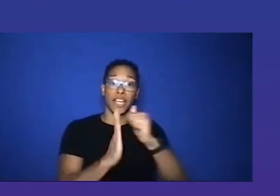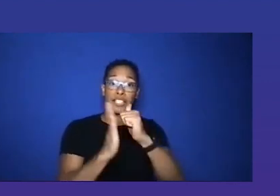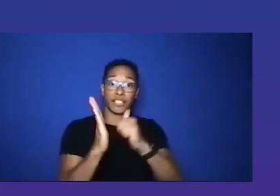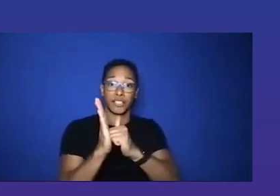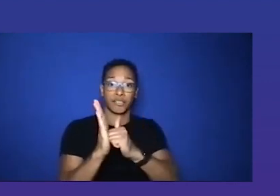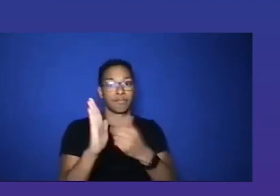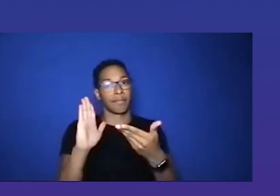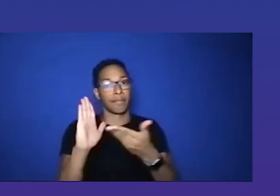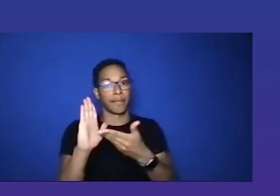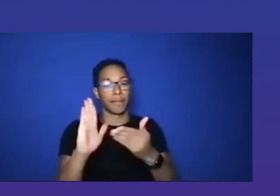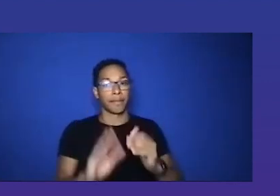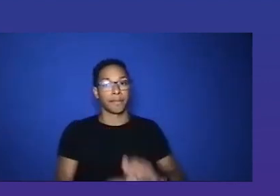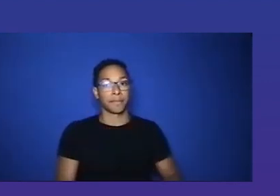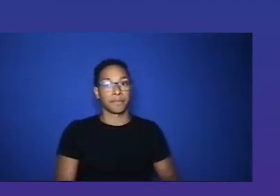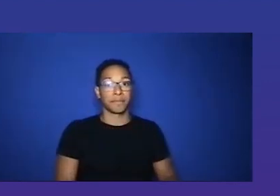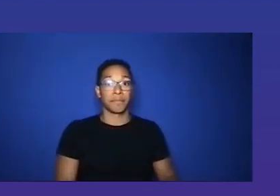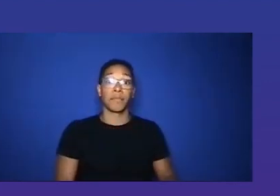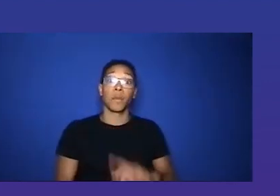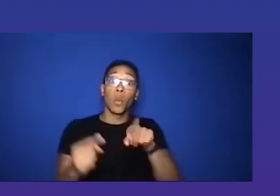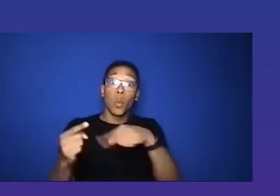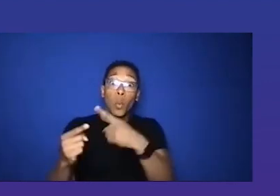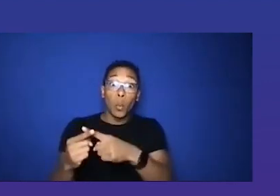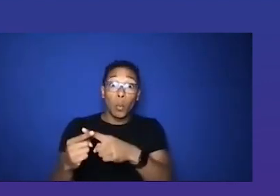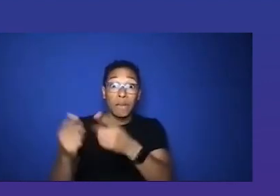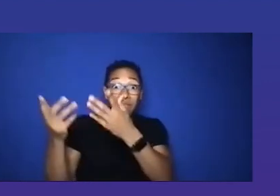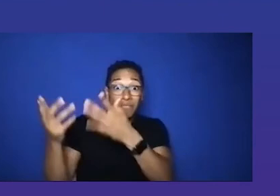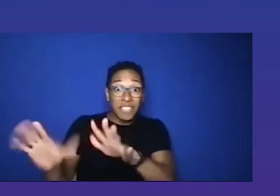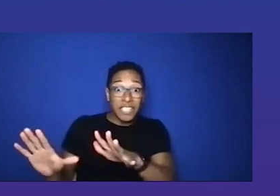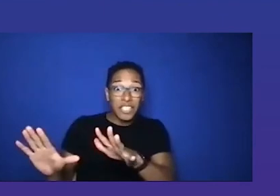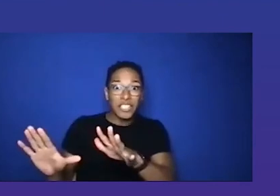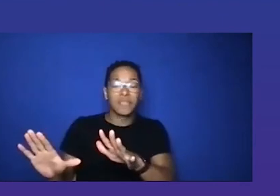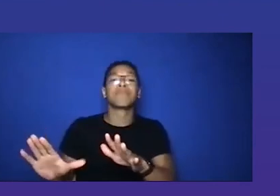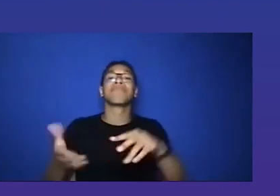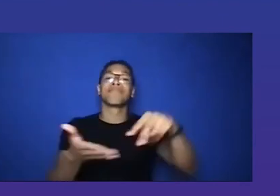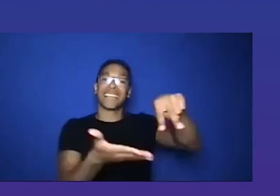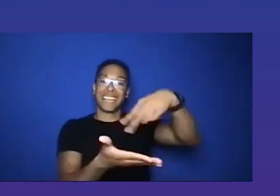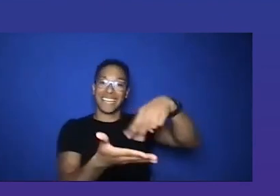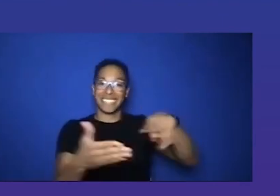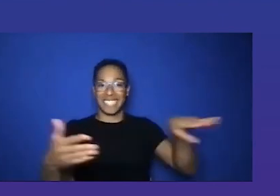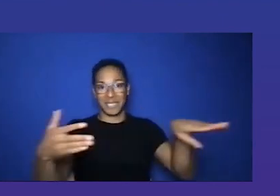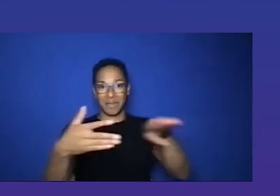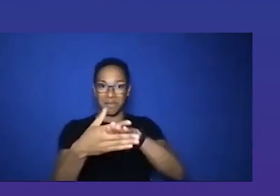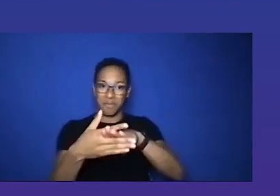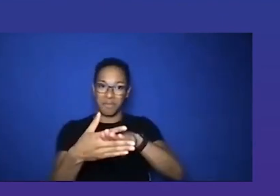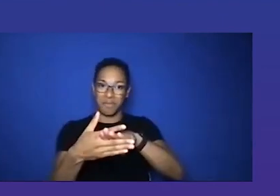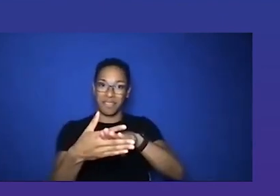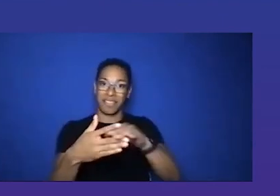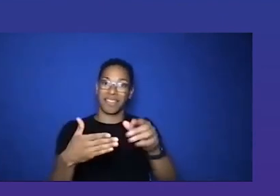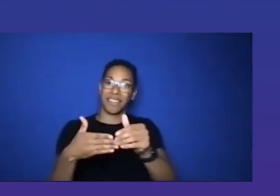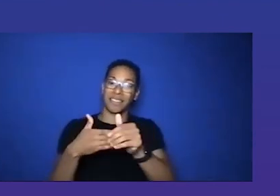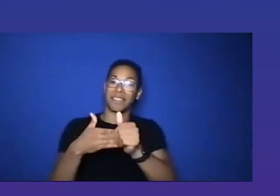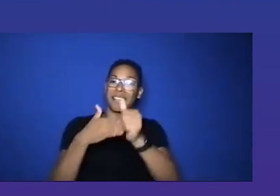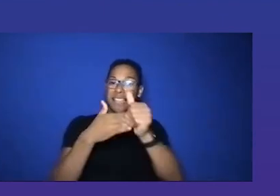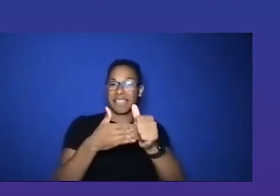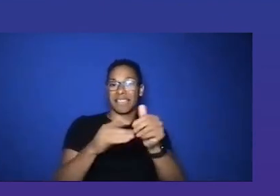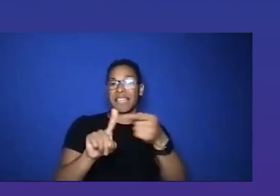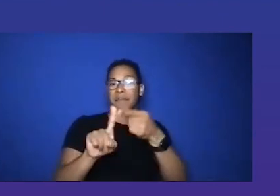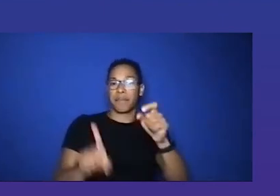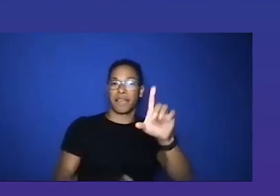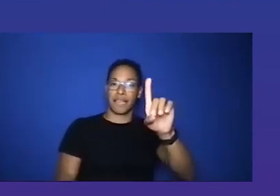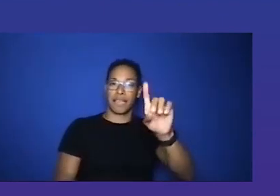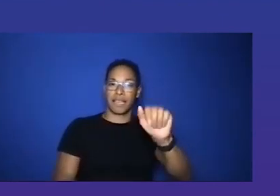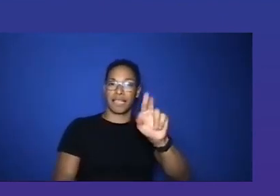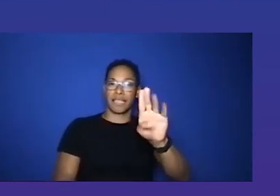event. Once that is over, we have a dance break led by Zave Marto Harjono.